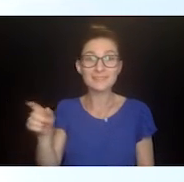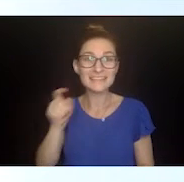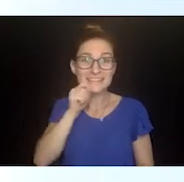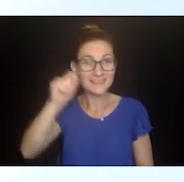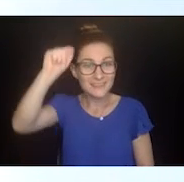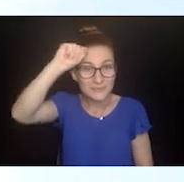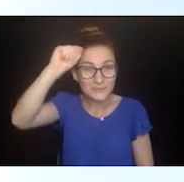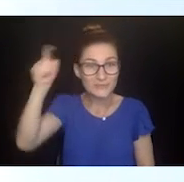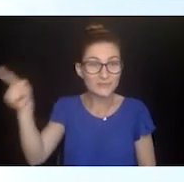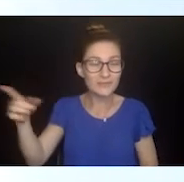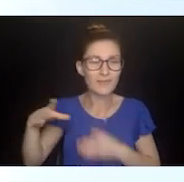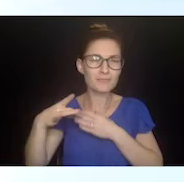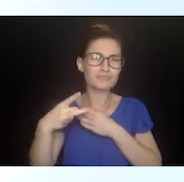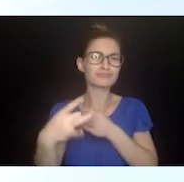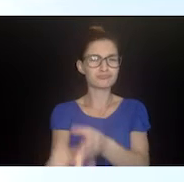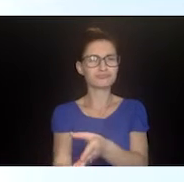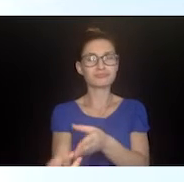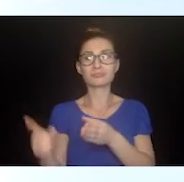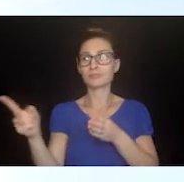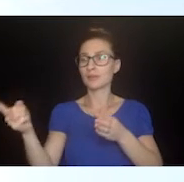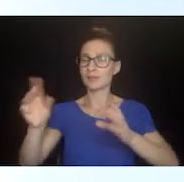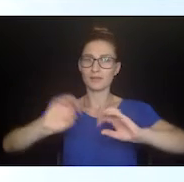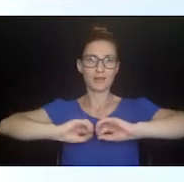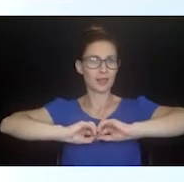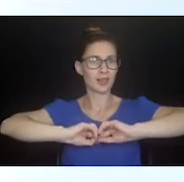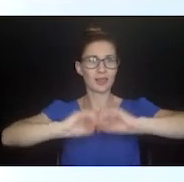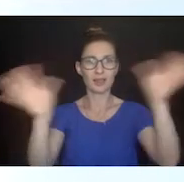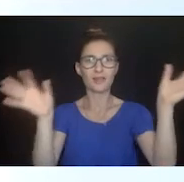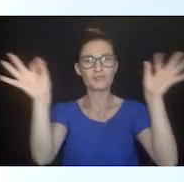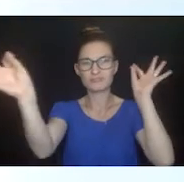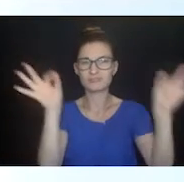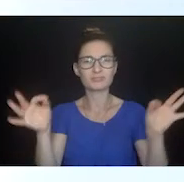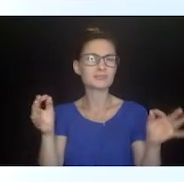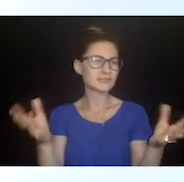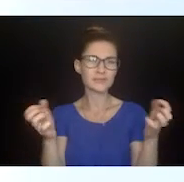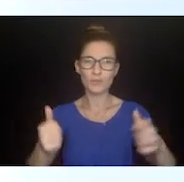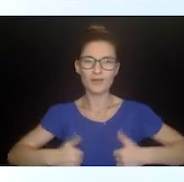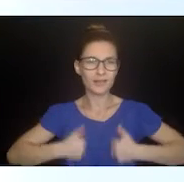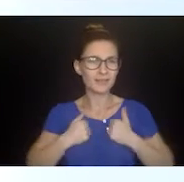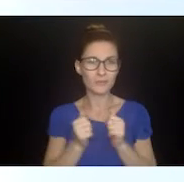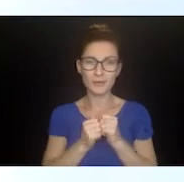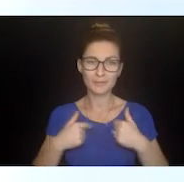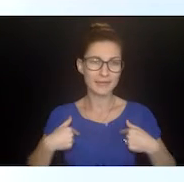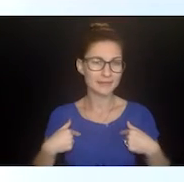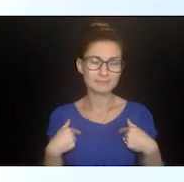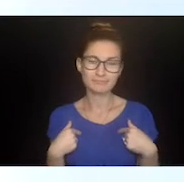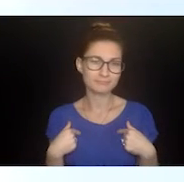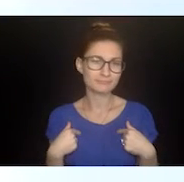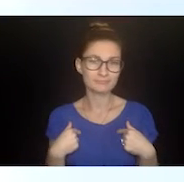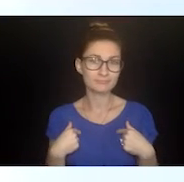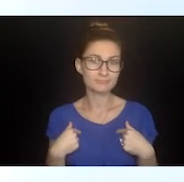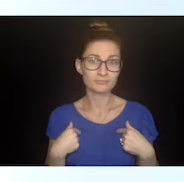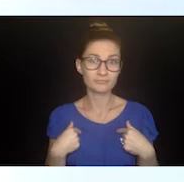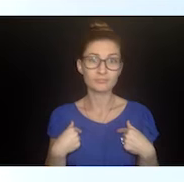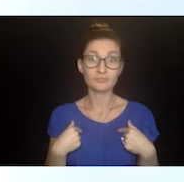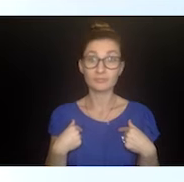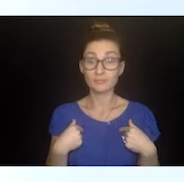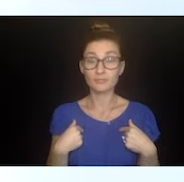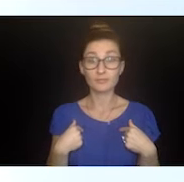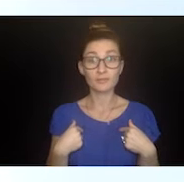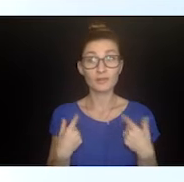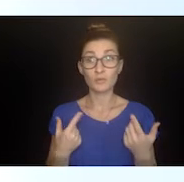teenager. And he made it loud and clear that he didn't want to live with me anymore. And so I